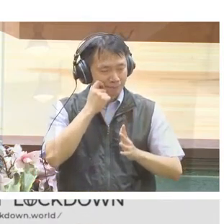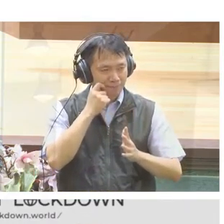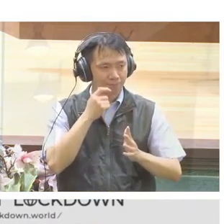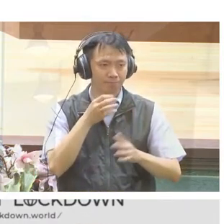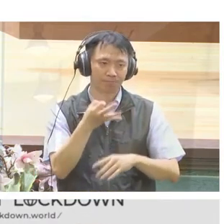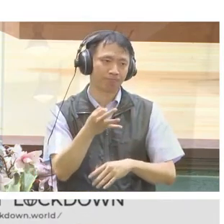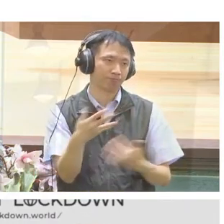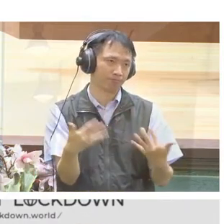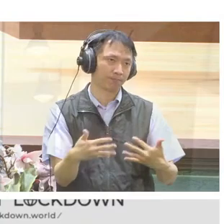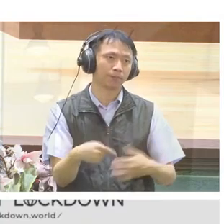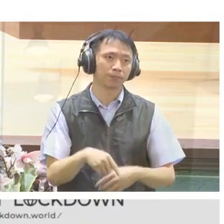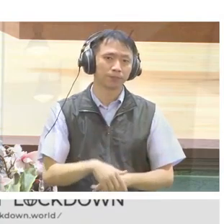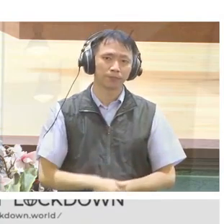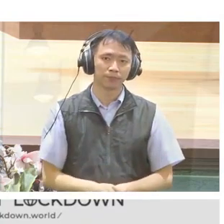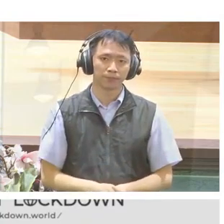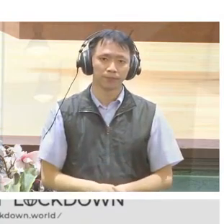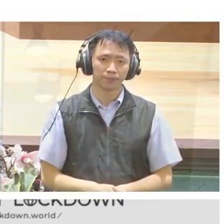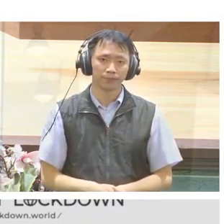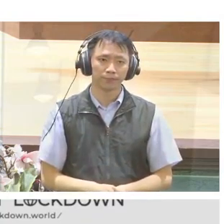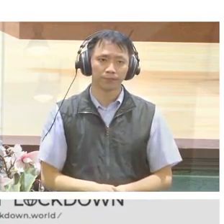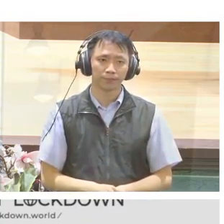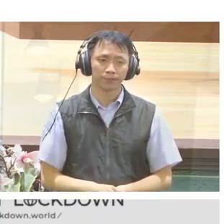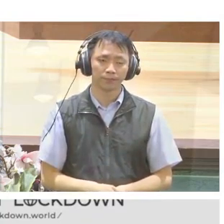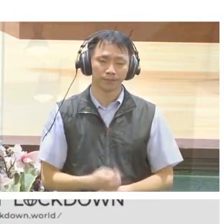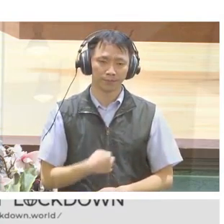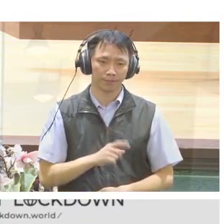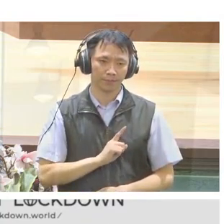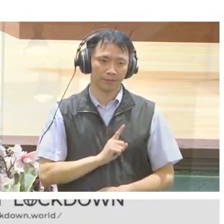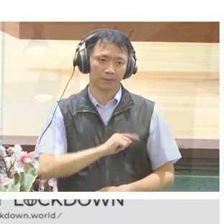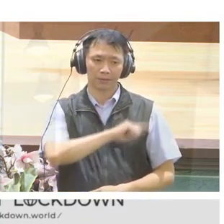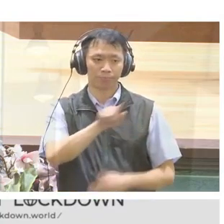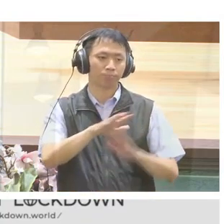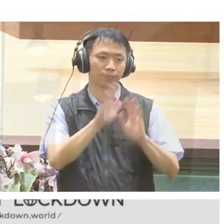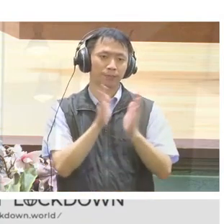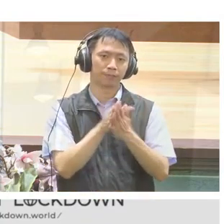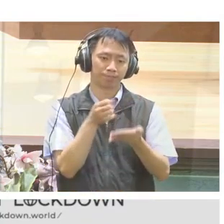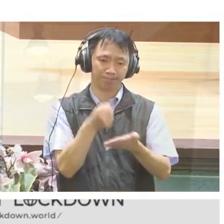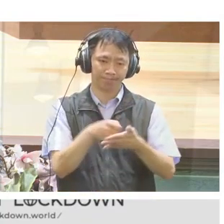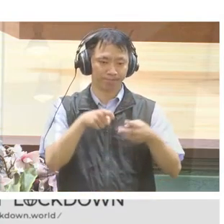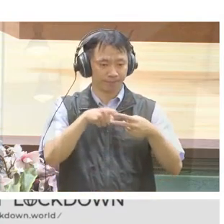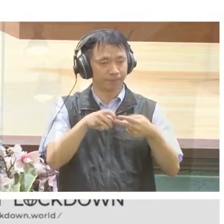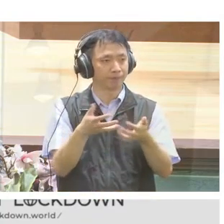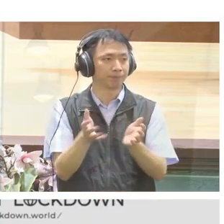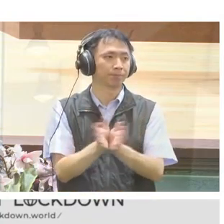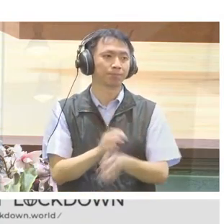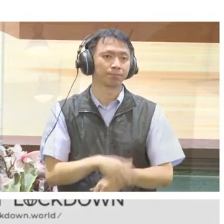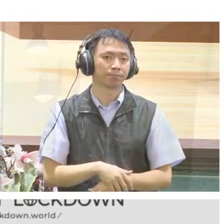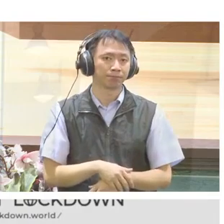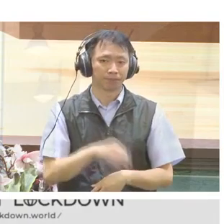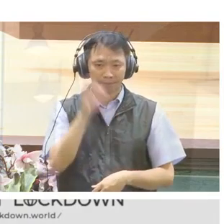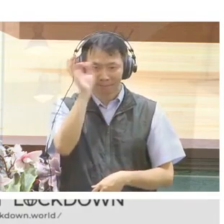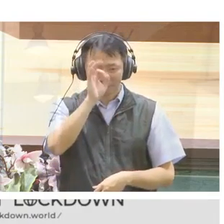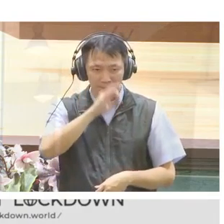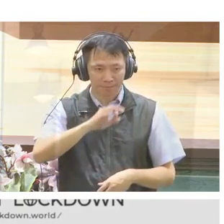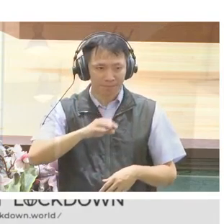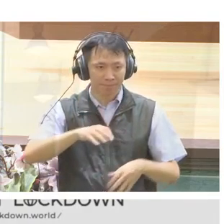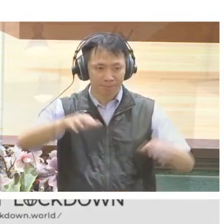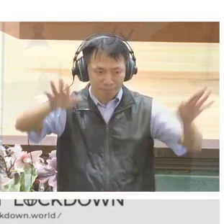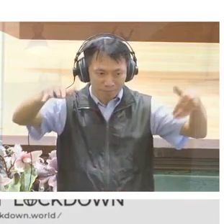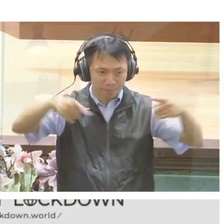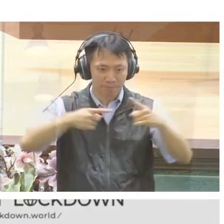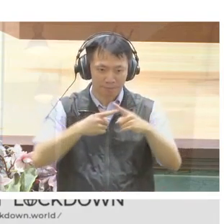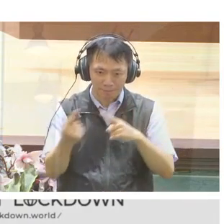a total volunteer-driven initiative. So it's, you know, how do we recruit? How do we retain them? How do we get the